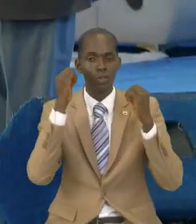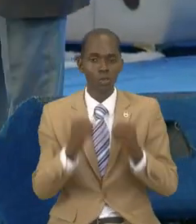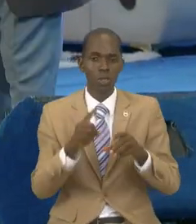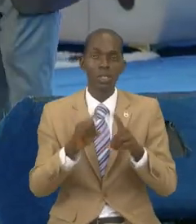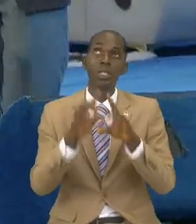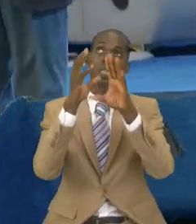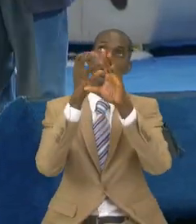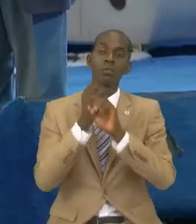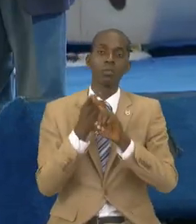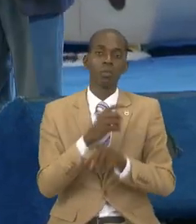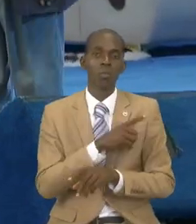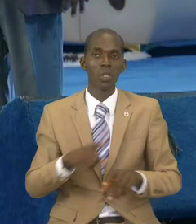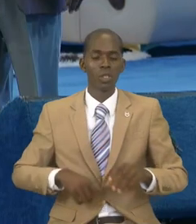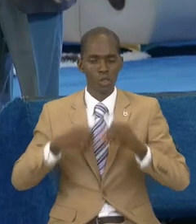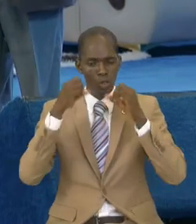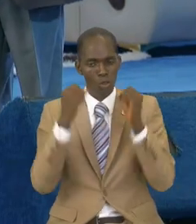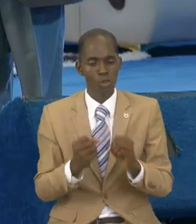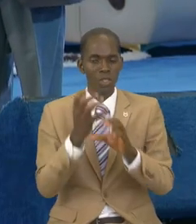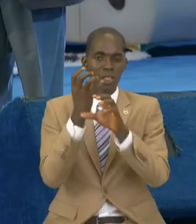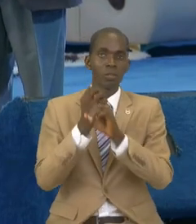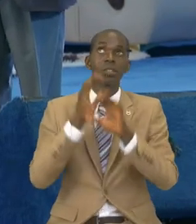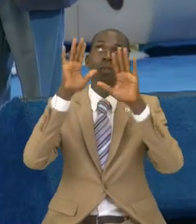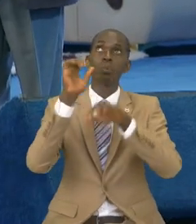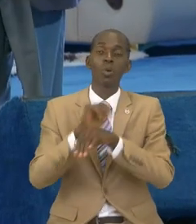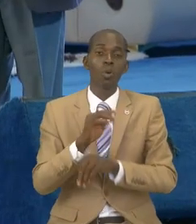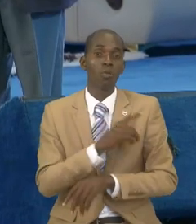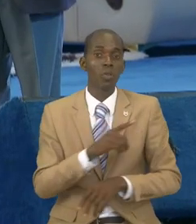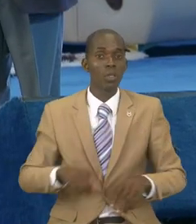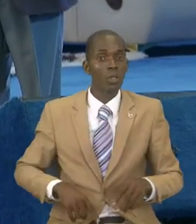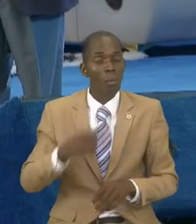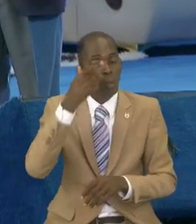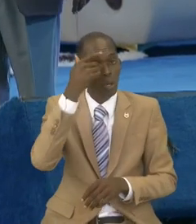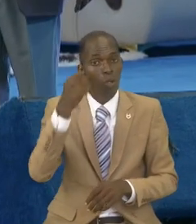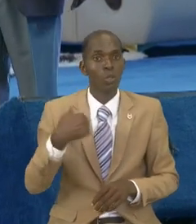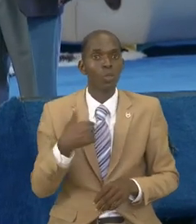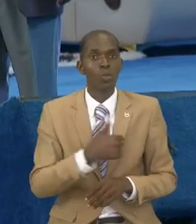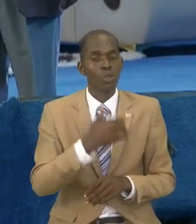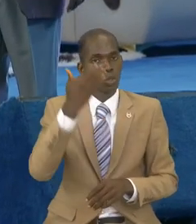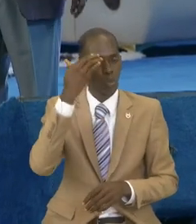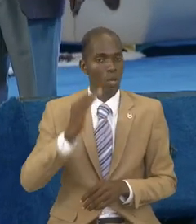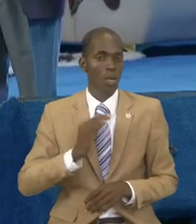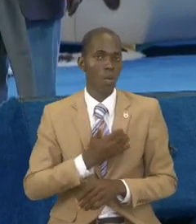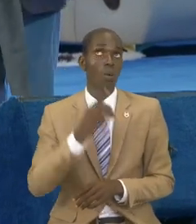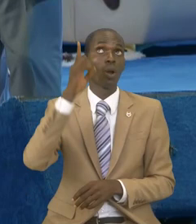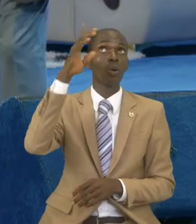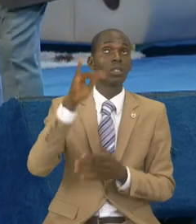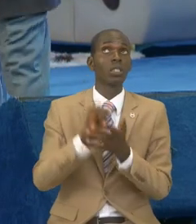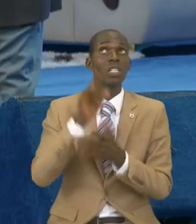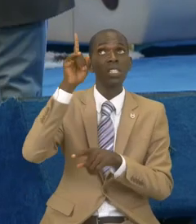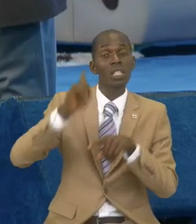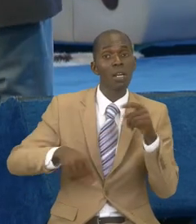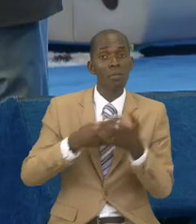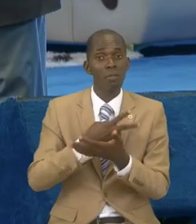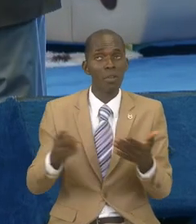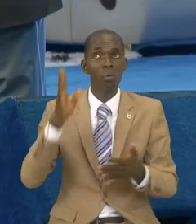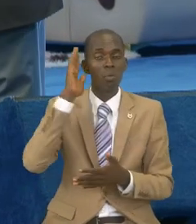Lord, and strong in receiving the miracles of the Lord, because we know our God, and we know that he cannot fail. He will not fail